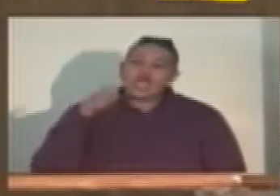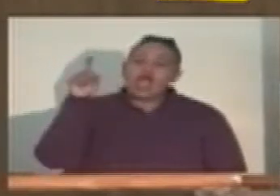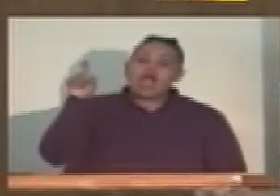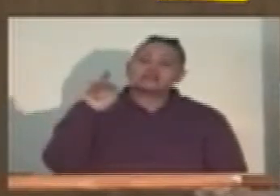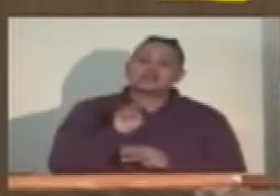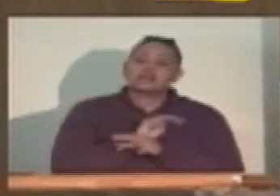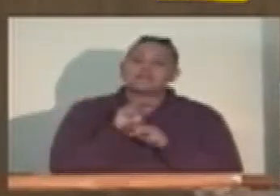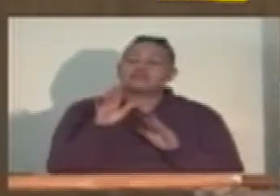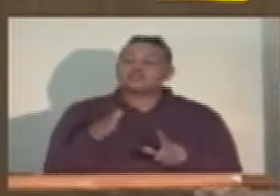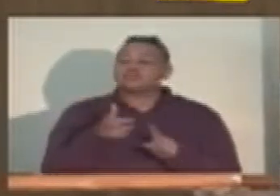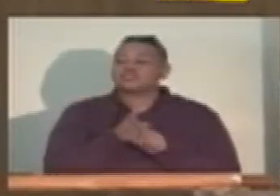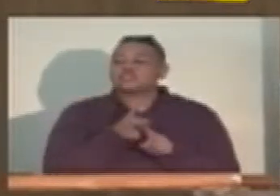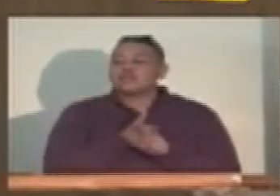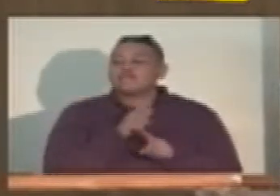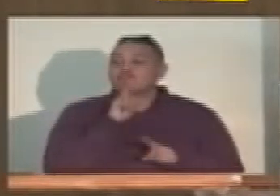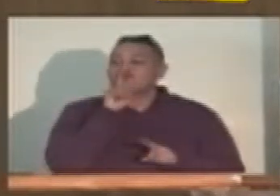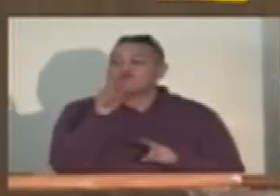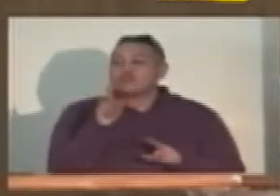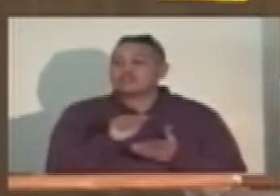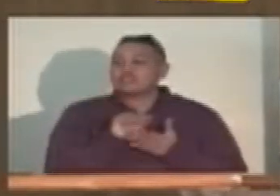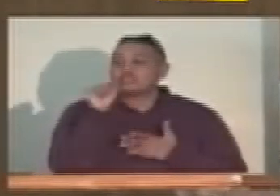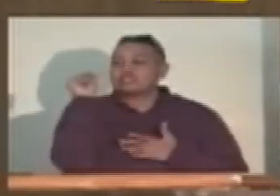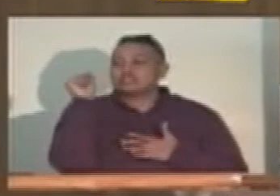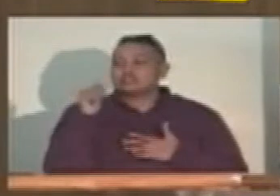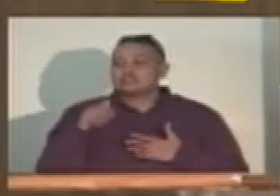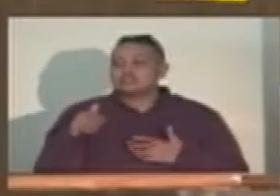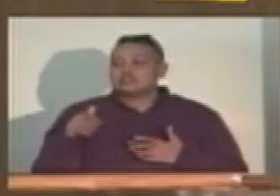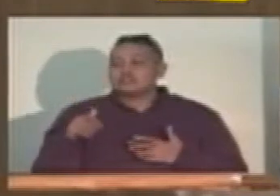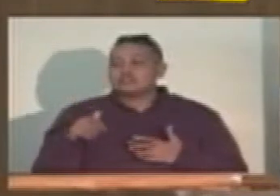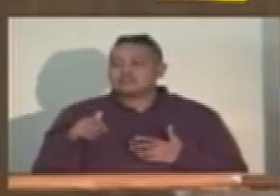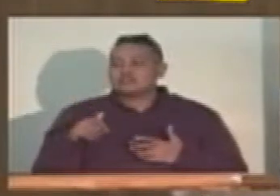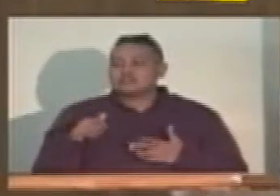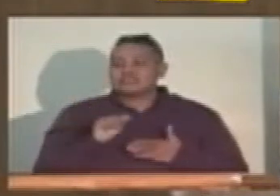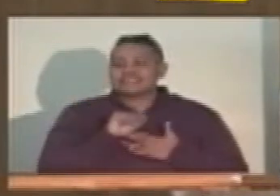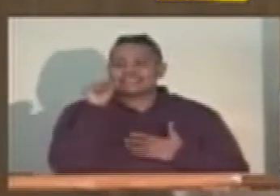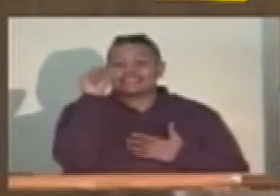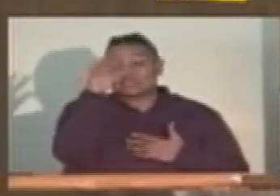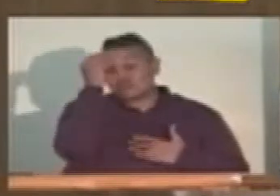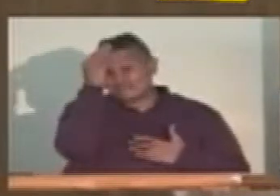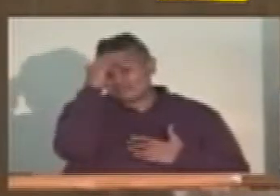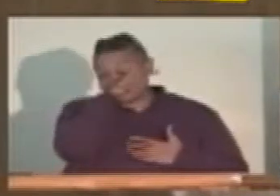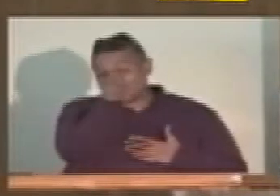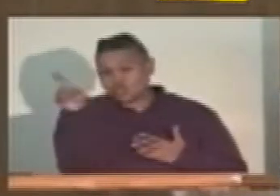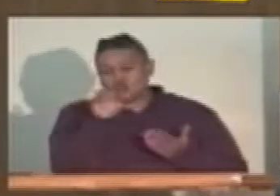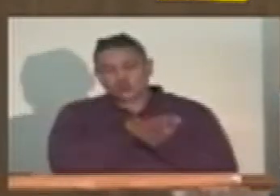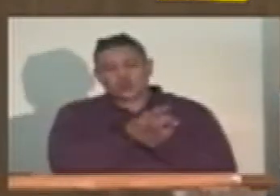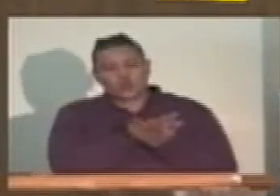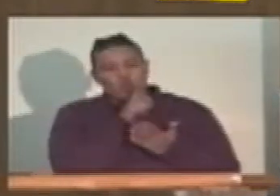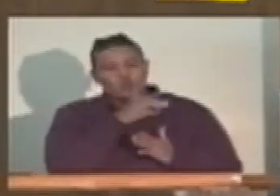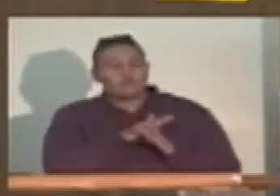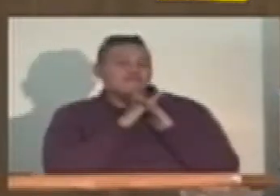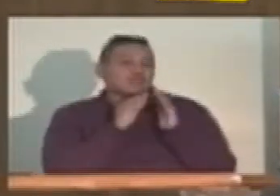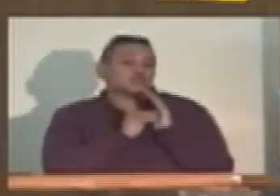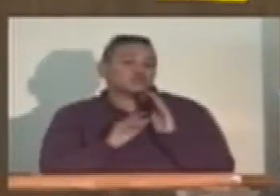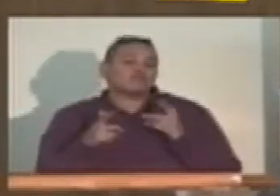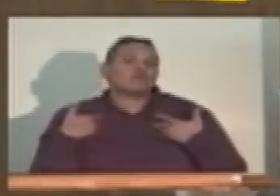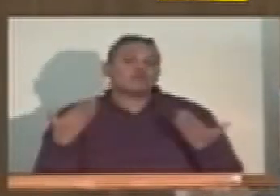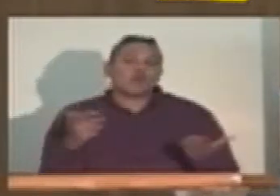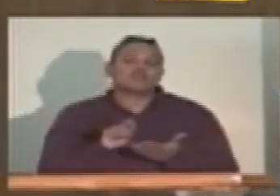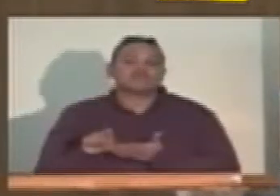ministry really send some direction to these schools that are preventing these students